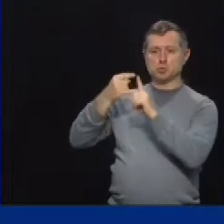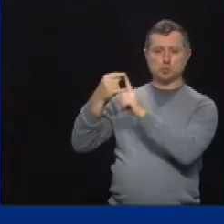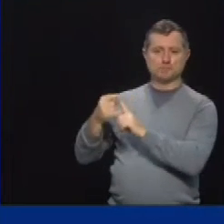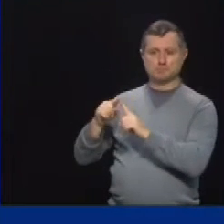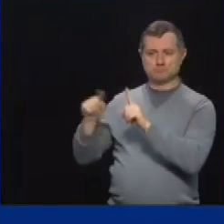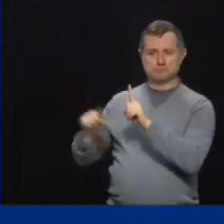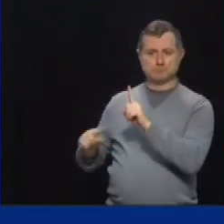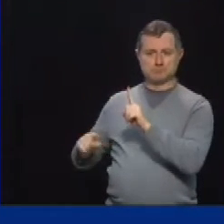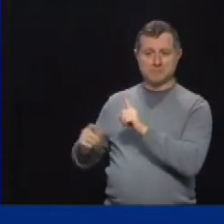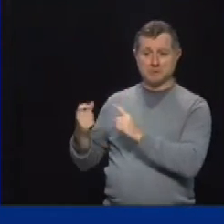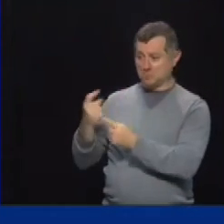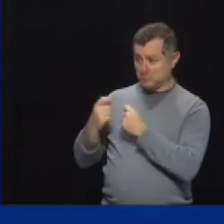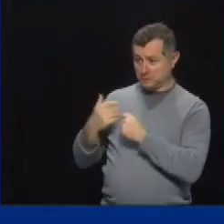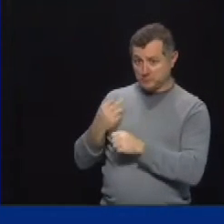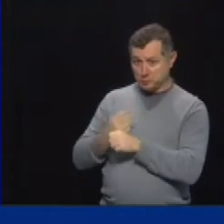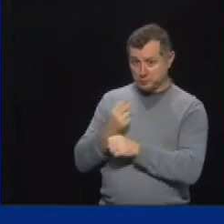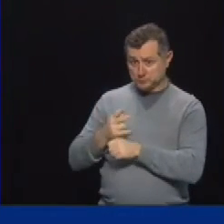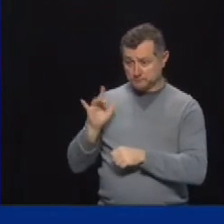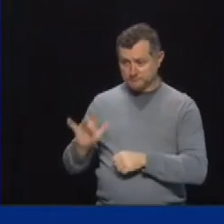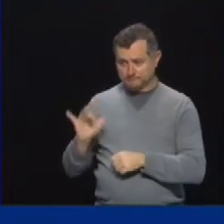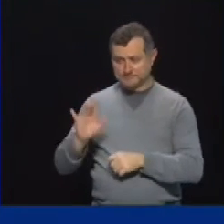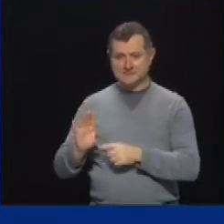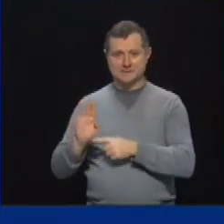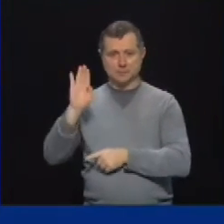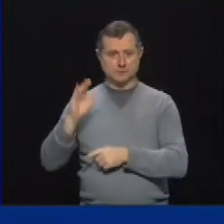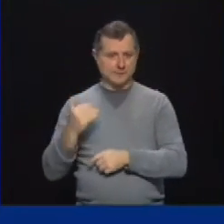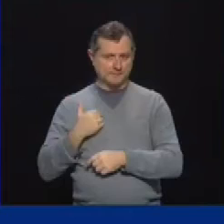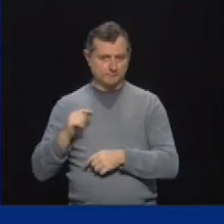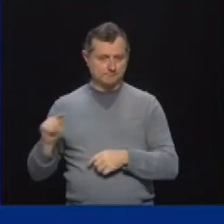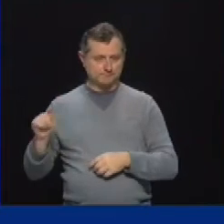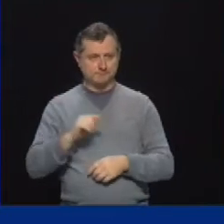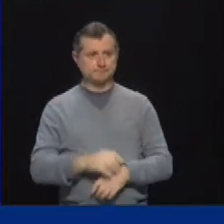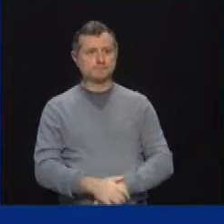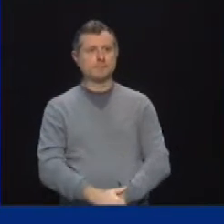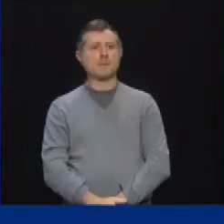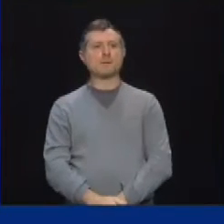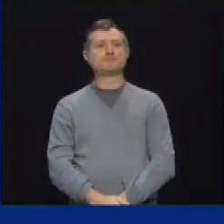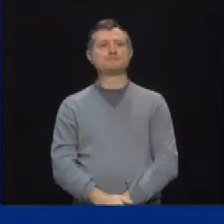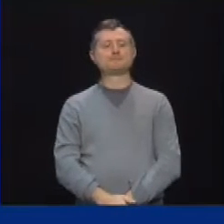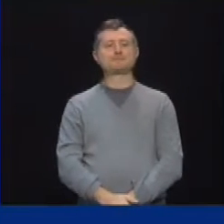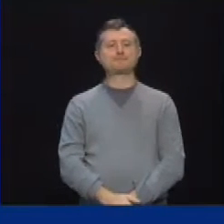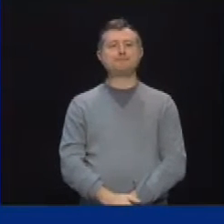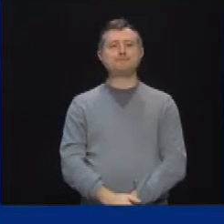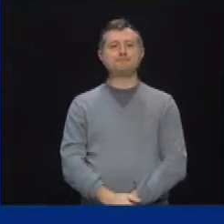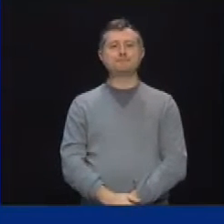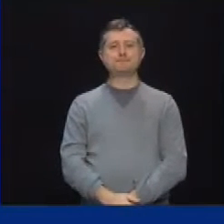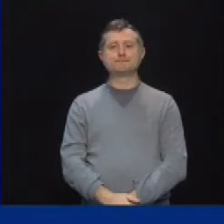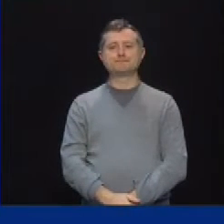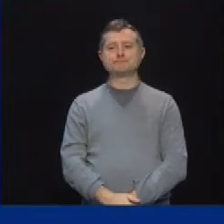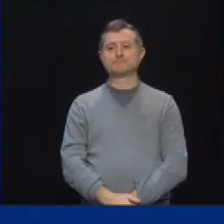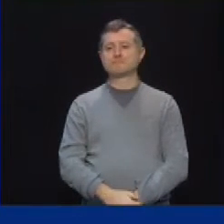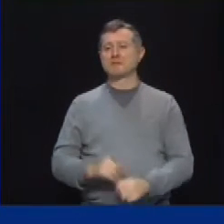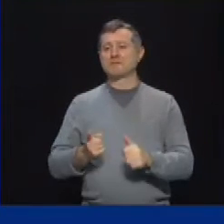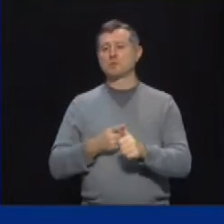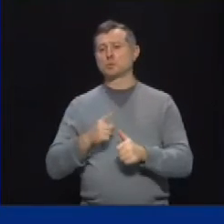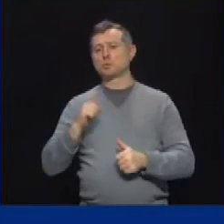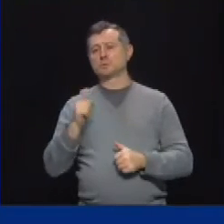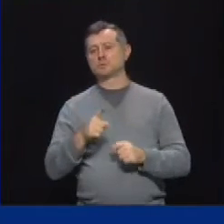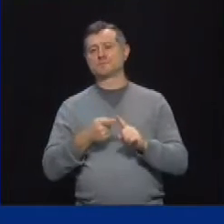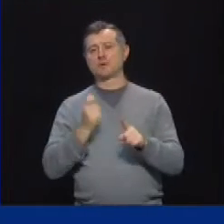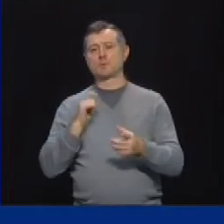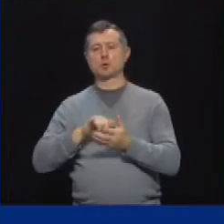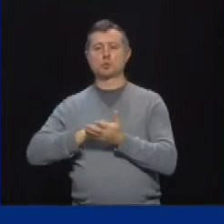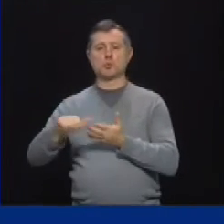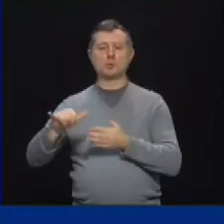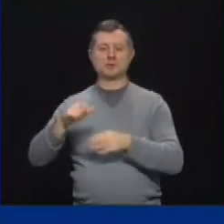window, and we'll go from there. We'll get the volume up a little bit, right? Okay. Governor, your first question comes from the New York